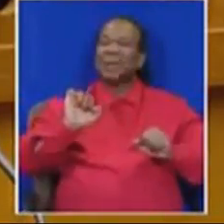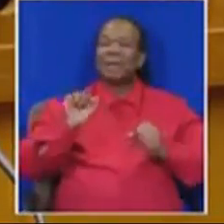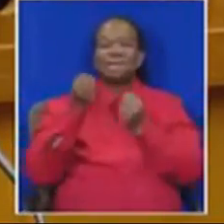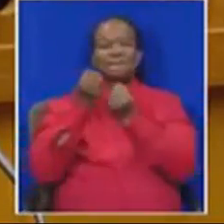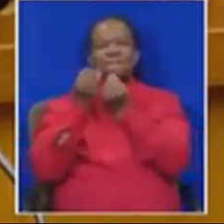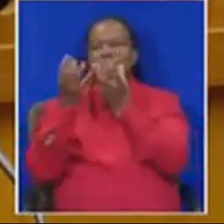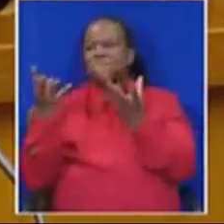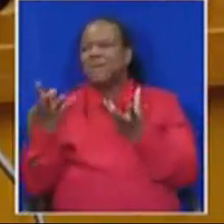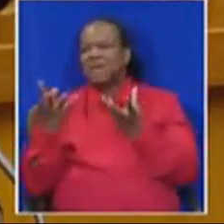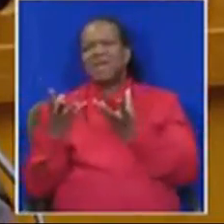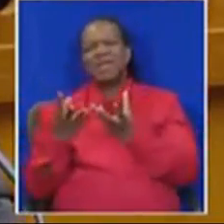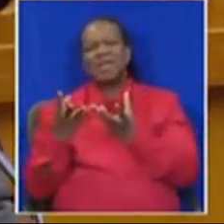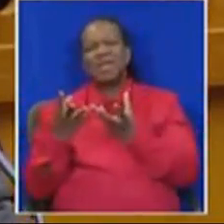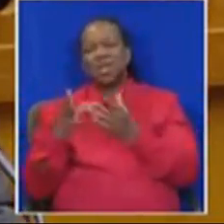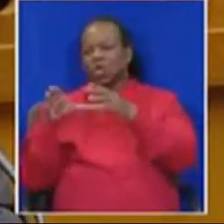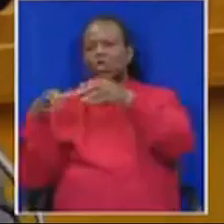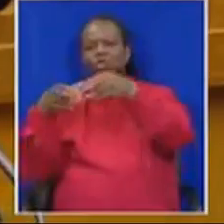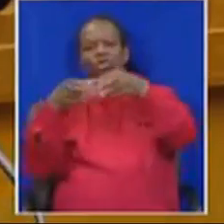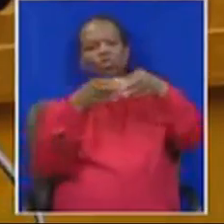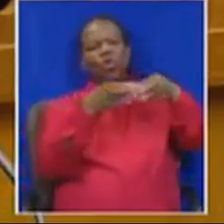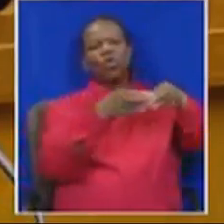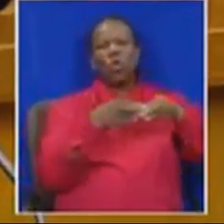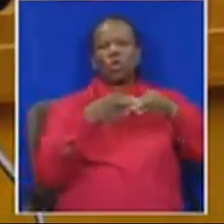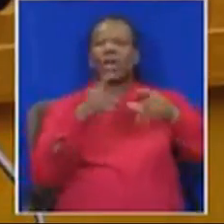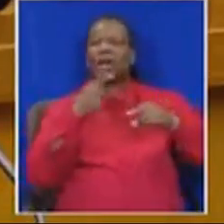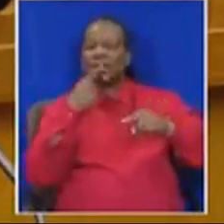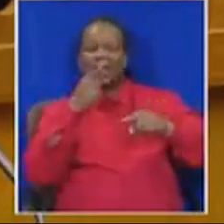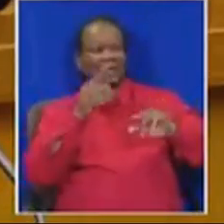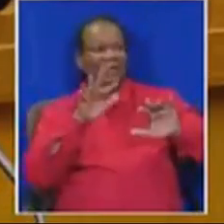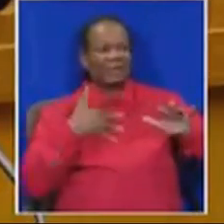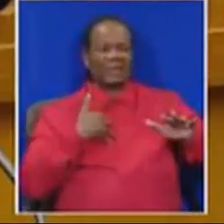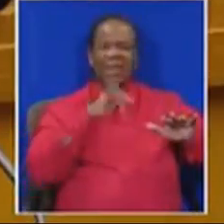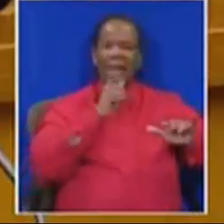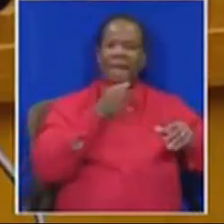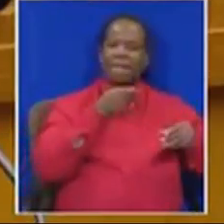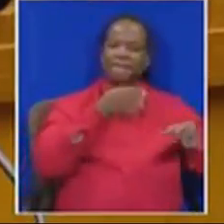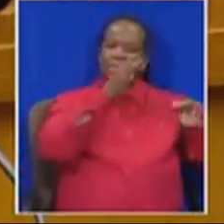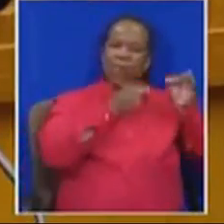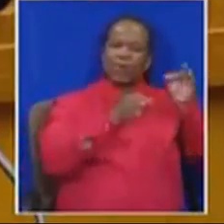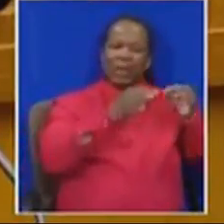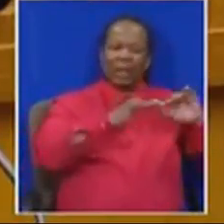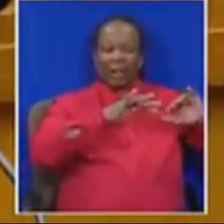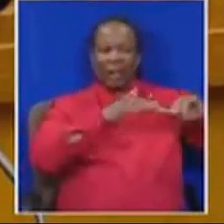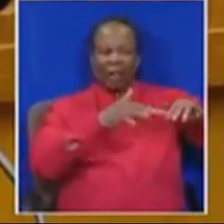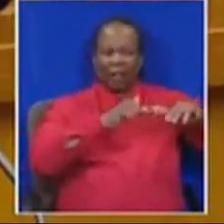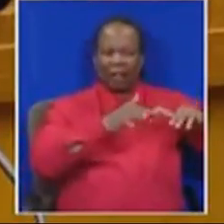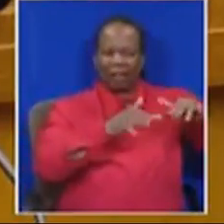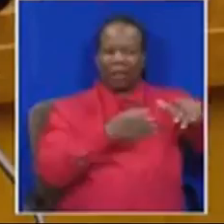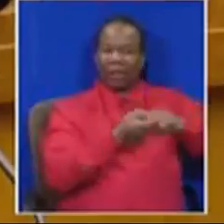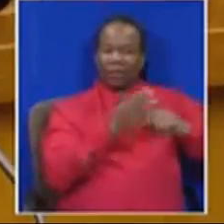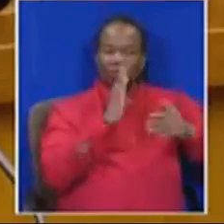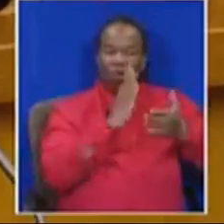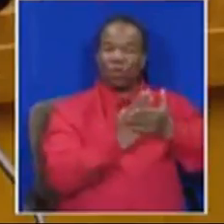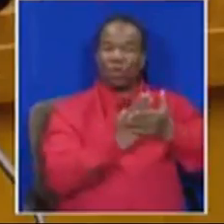of stakeholders about political instability, and we are committed to